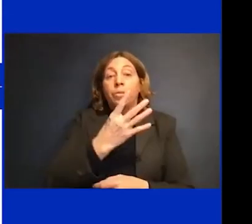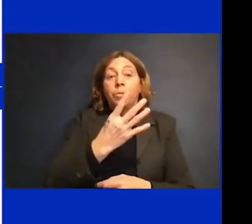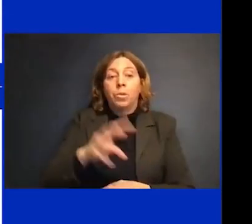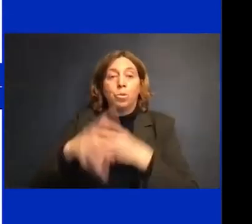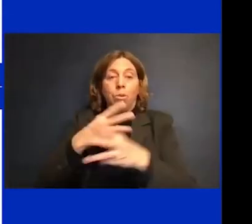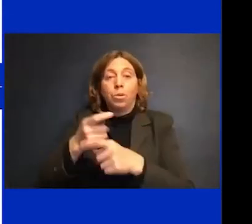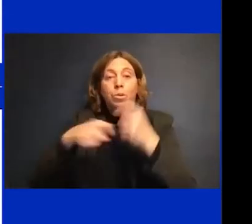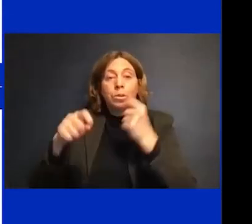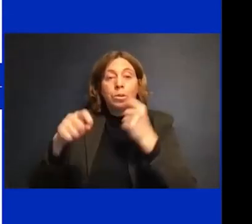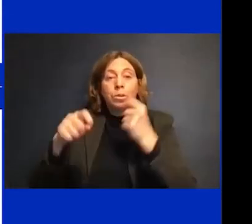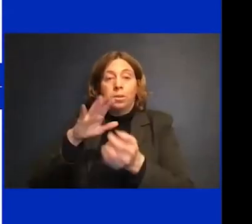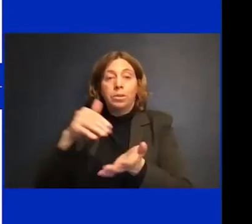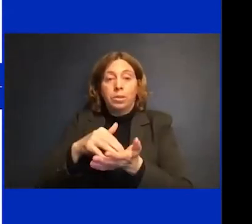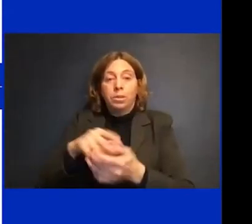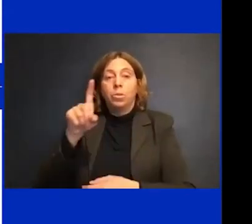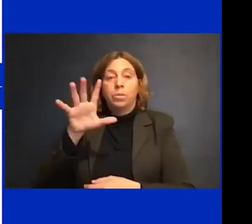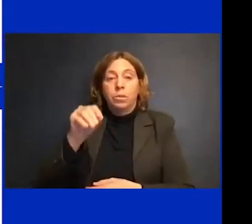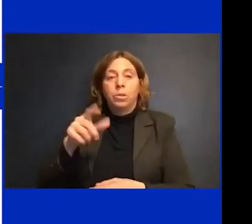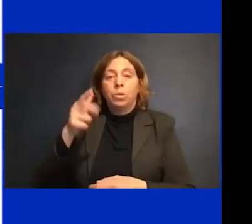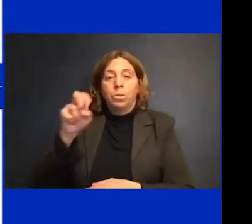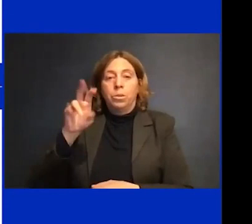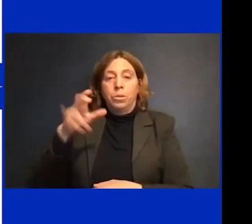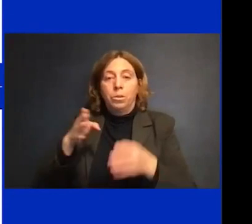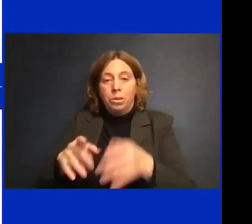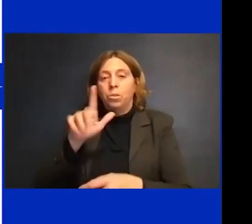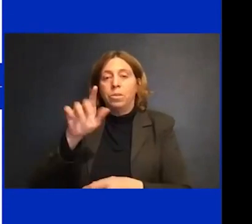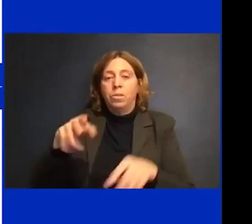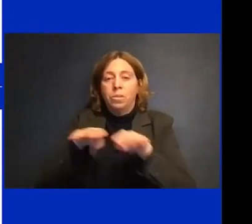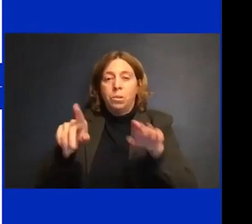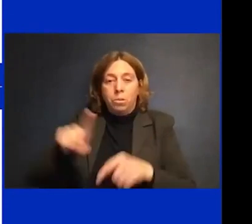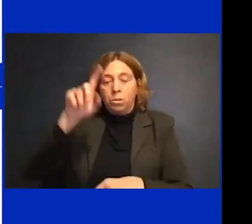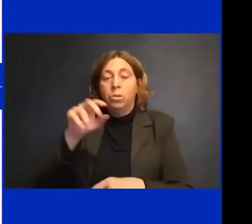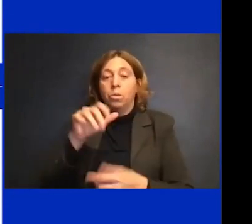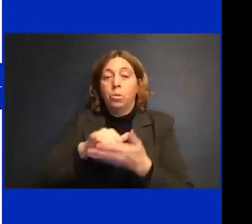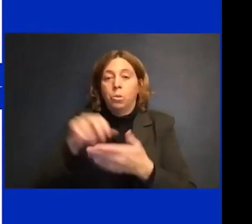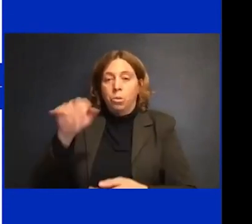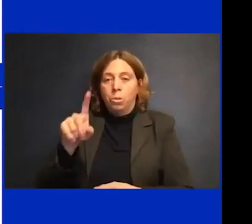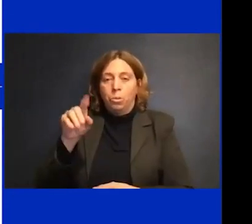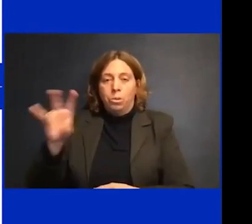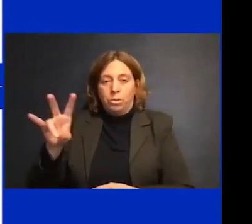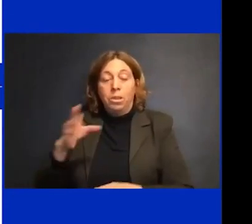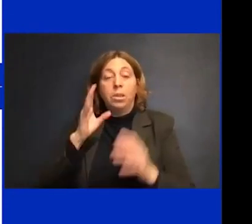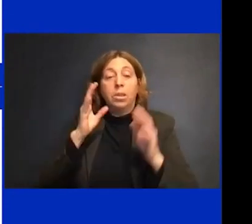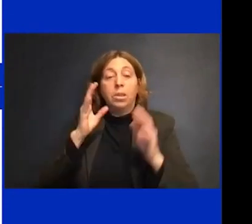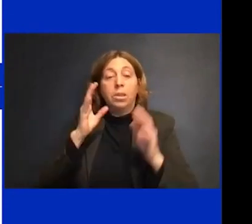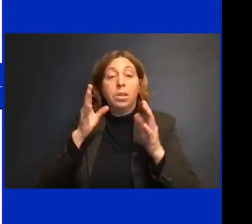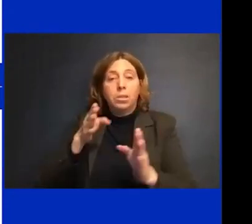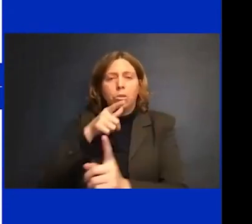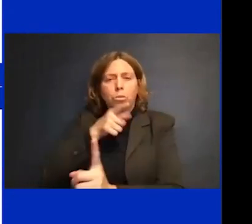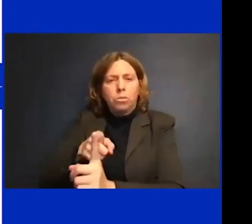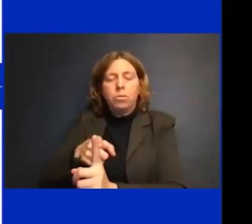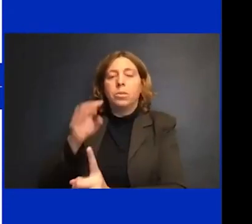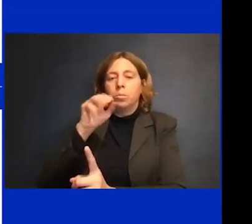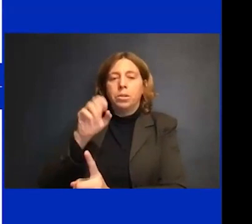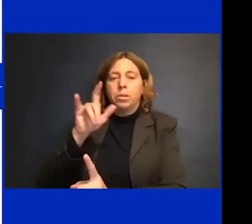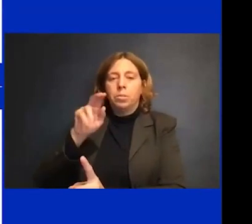Center 150 Greenwich Street, 25th floor, New York, New York zip code 10007. Attention